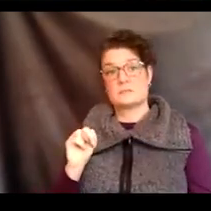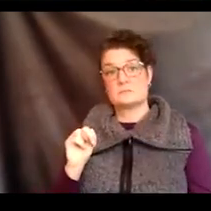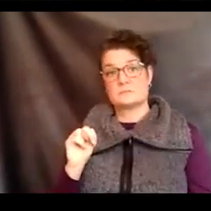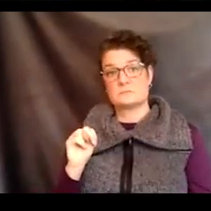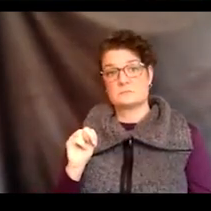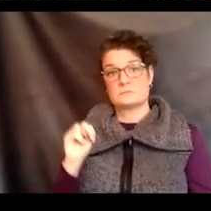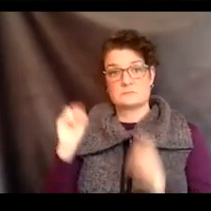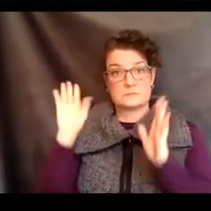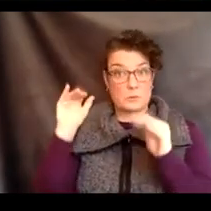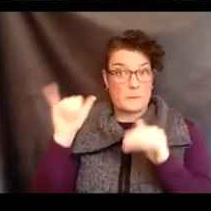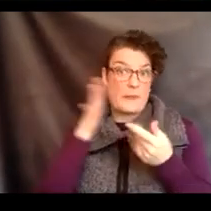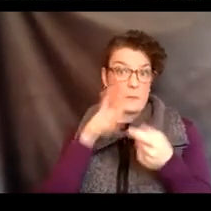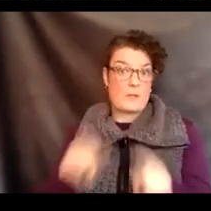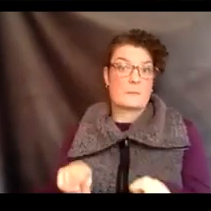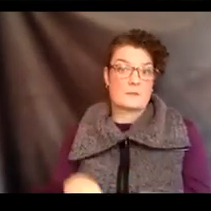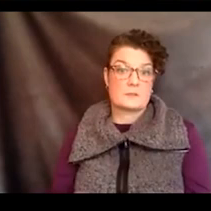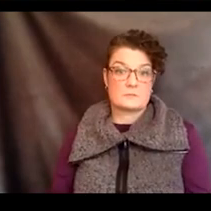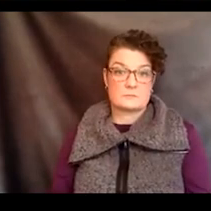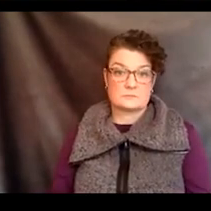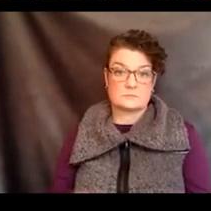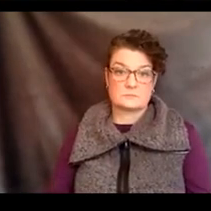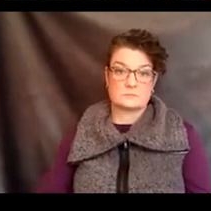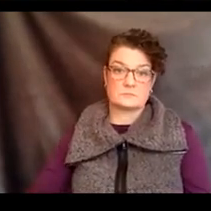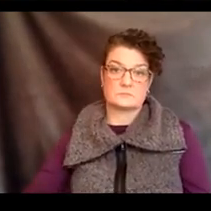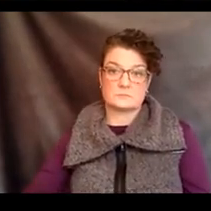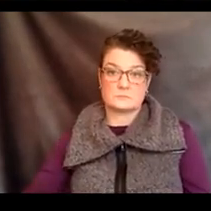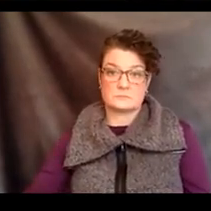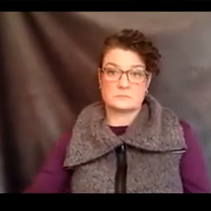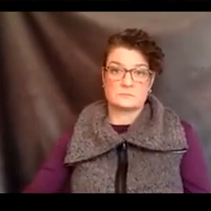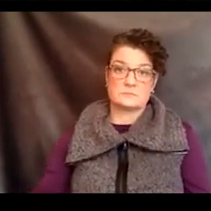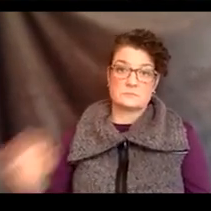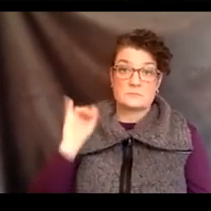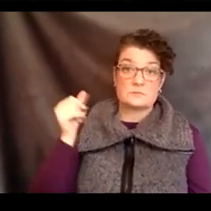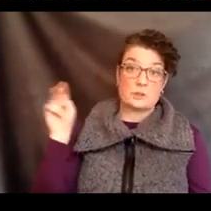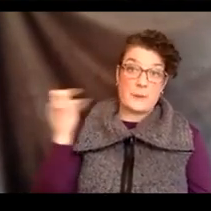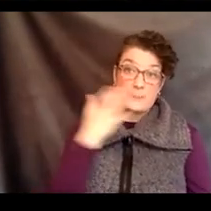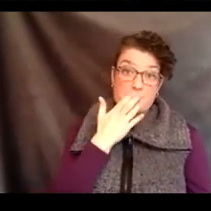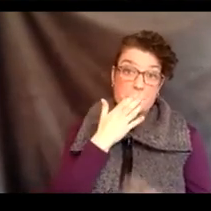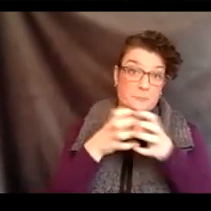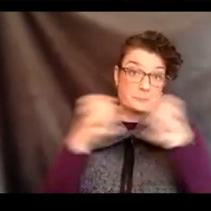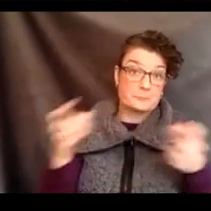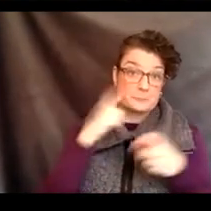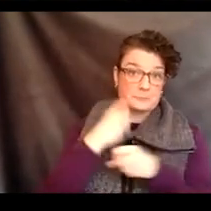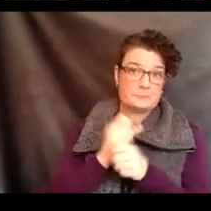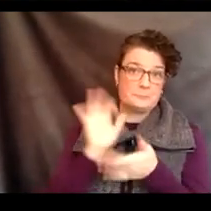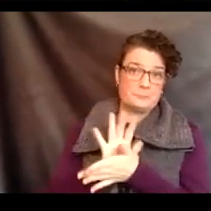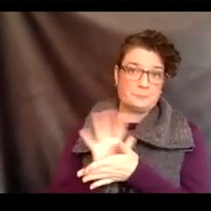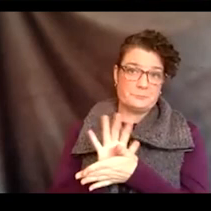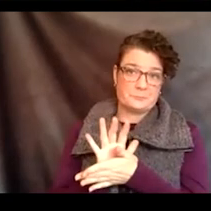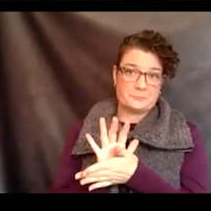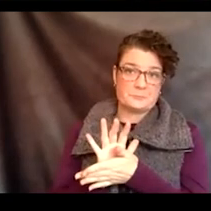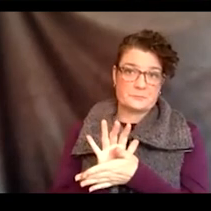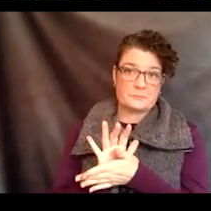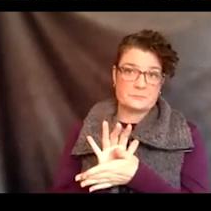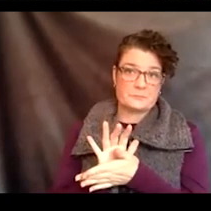we hope that will happen. So, yeah. Well, thank you. Thank you so much for making the film. Really,